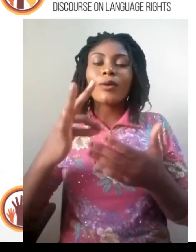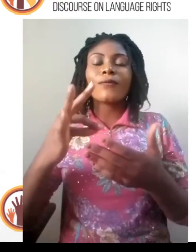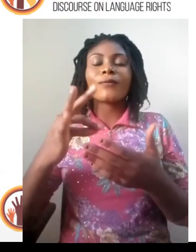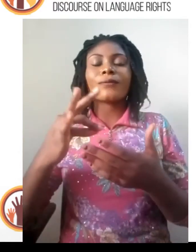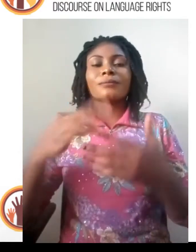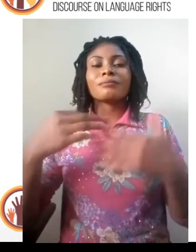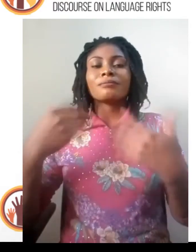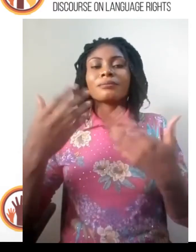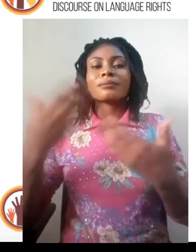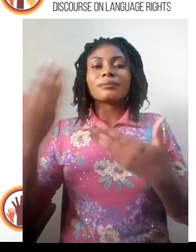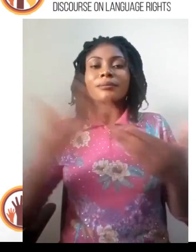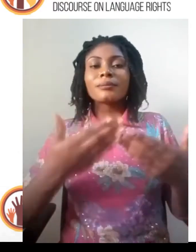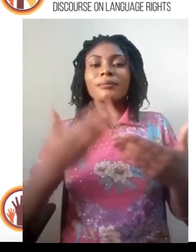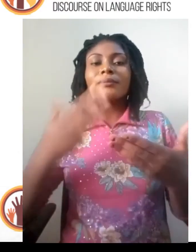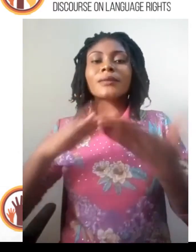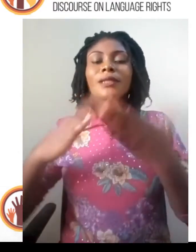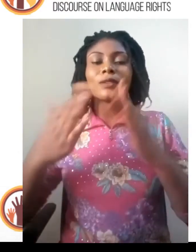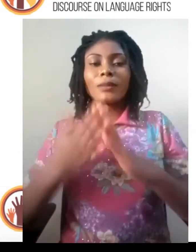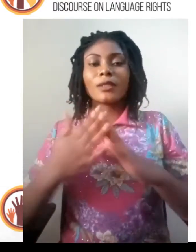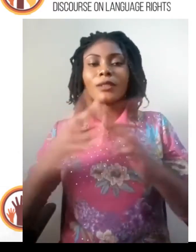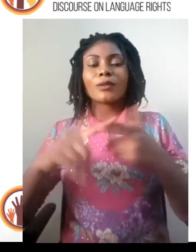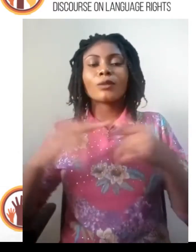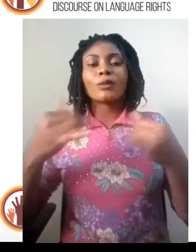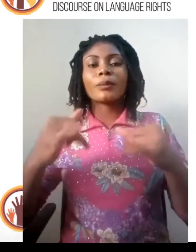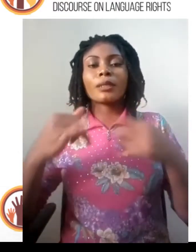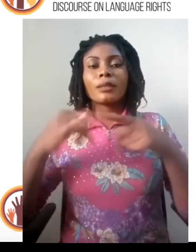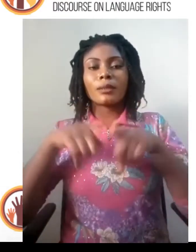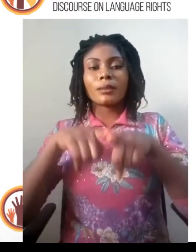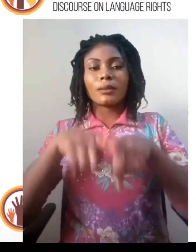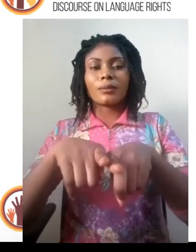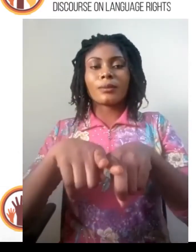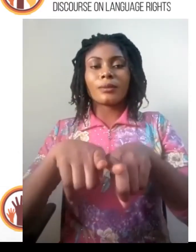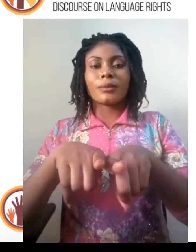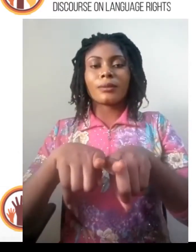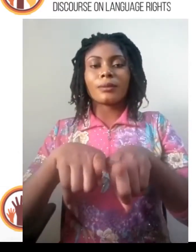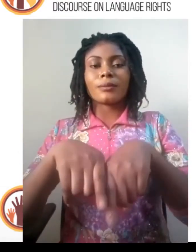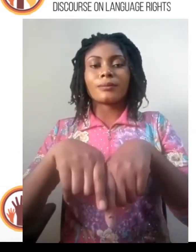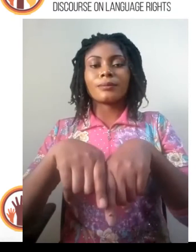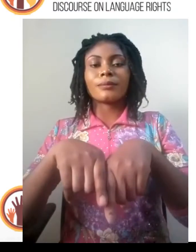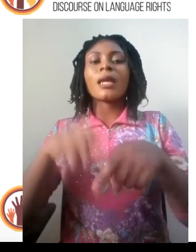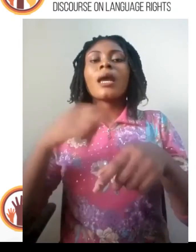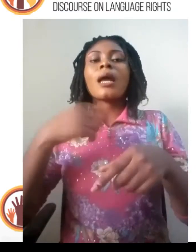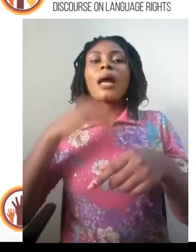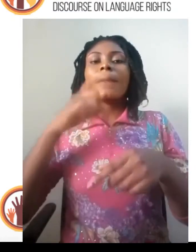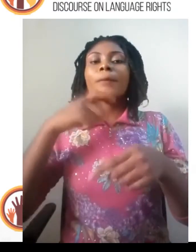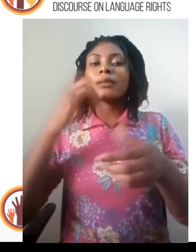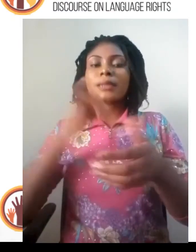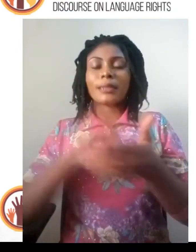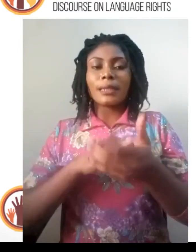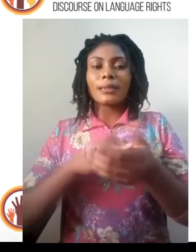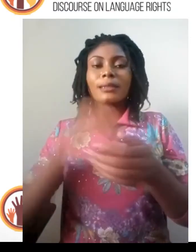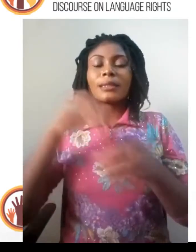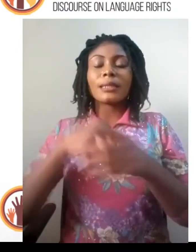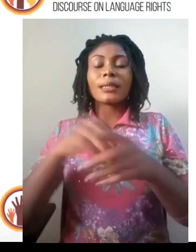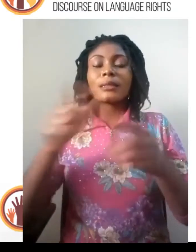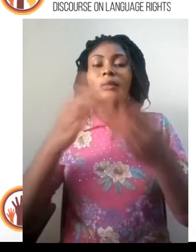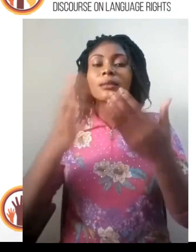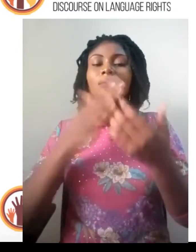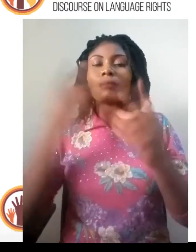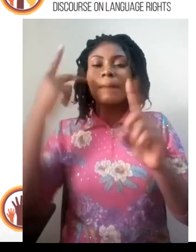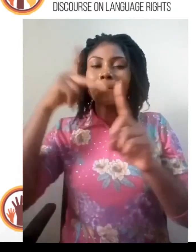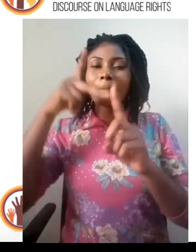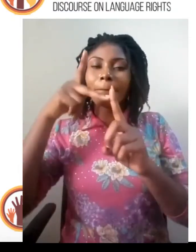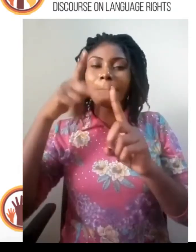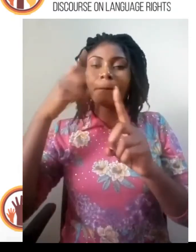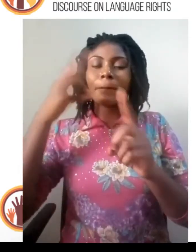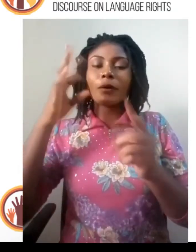play along. And so I must say, from the perspective of a researcher, and not speaking on behalf of